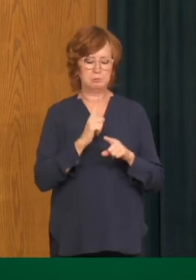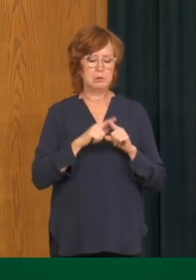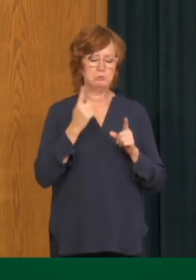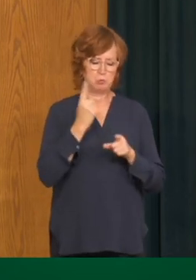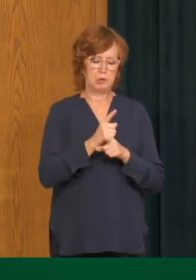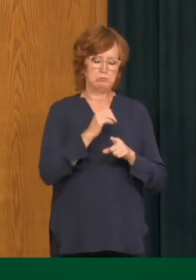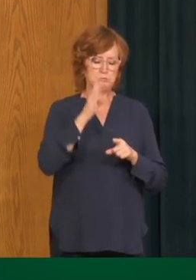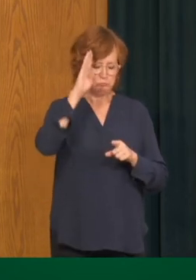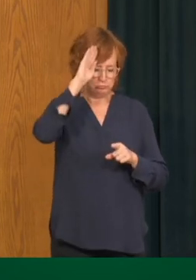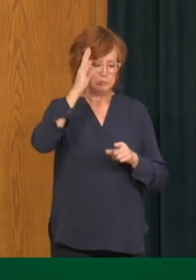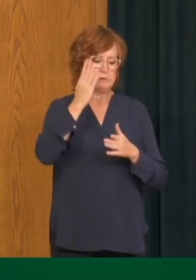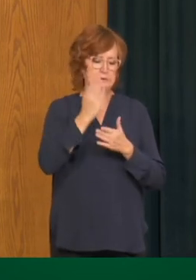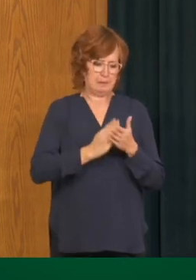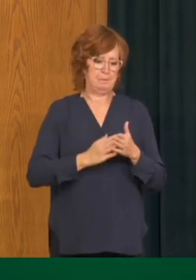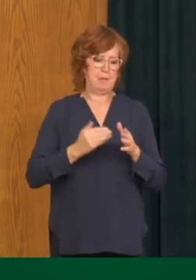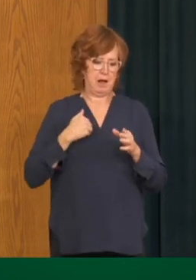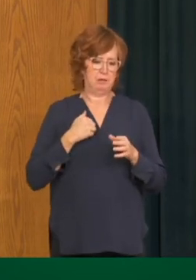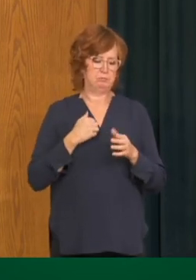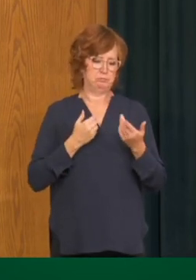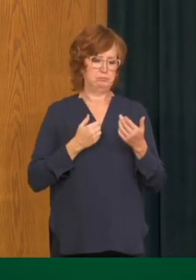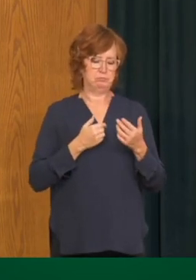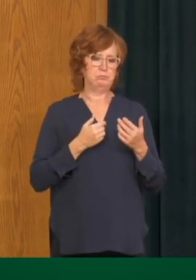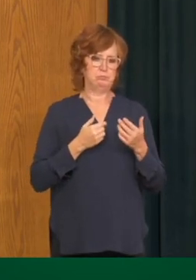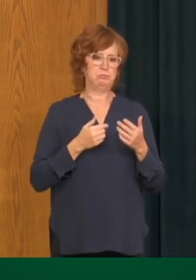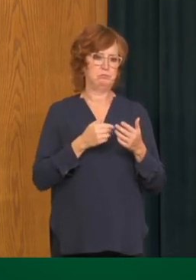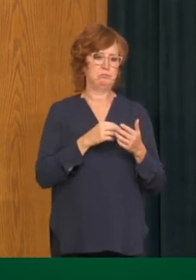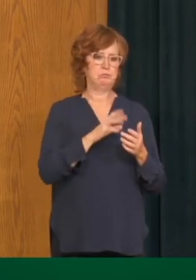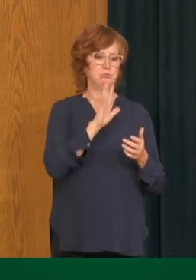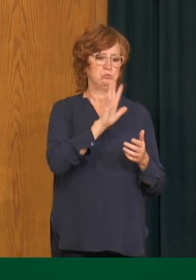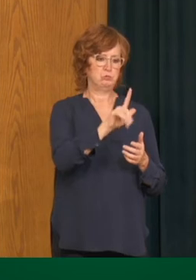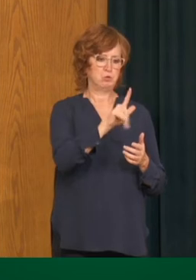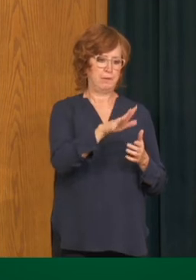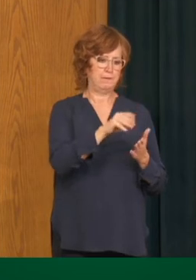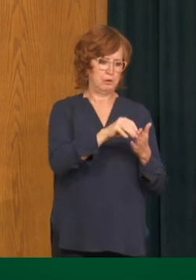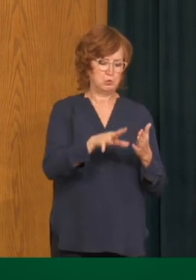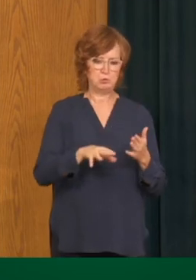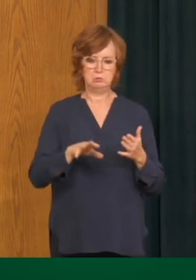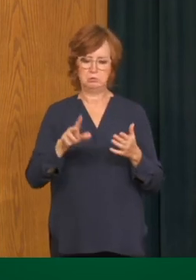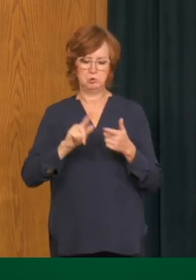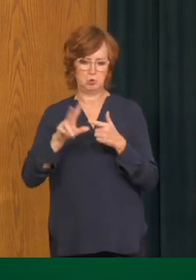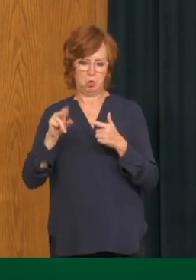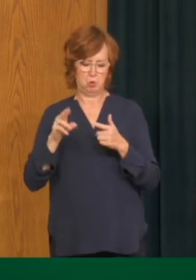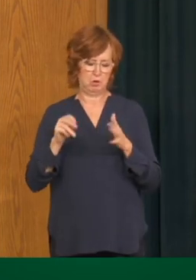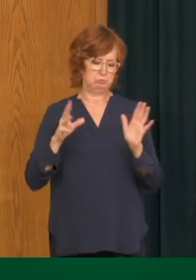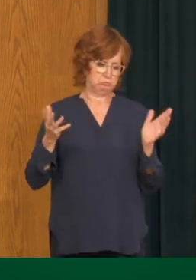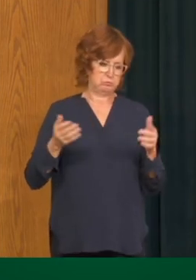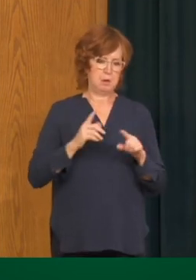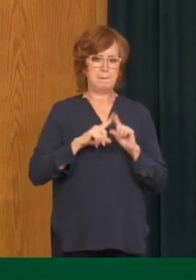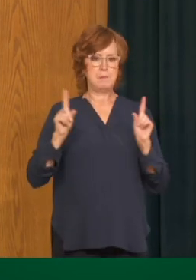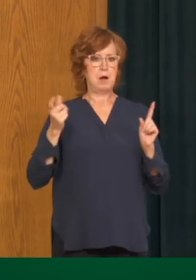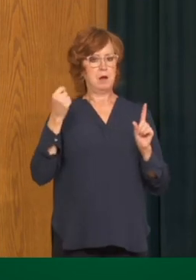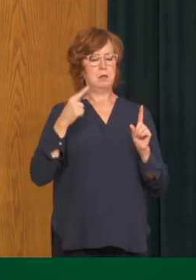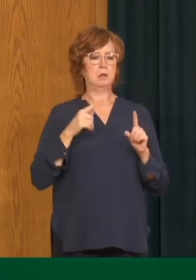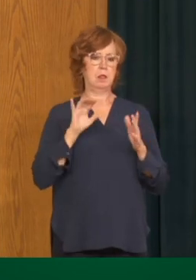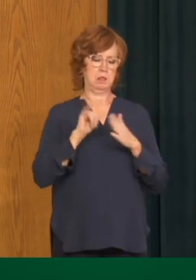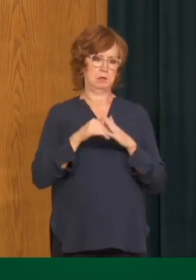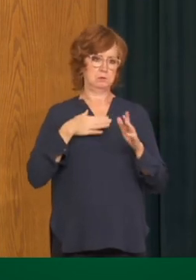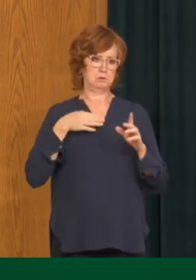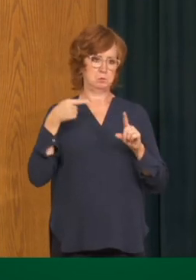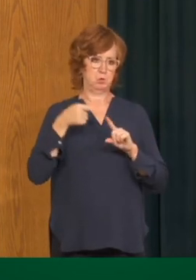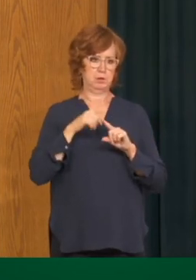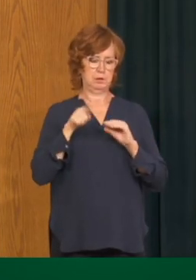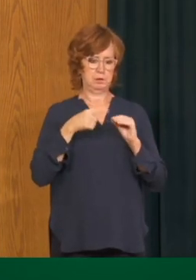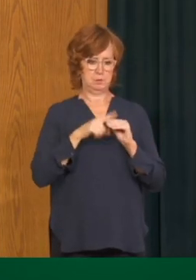So this, I think, speaks to the layers of protection that Dr. Shahab, and Dr. Shahab, you may have some comments on this once